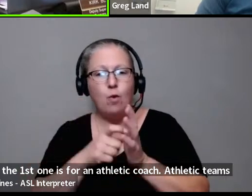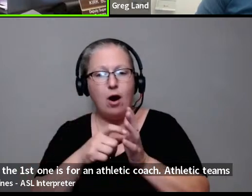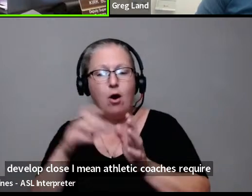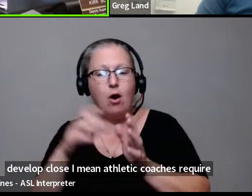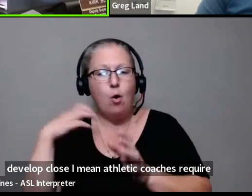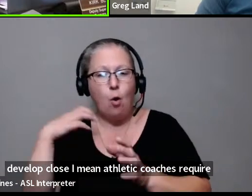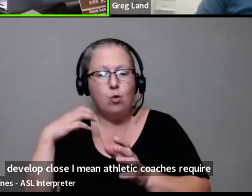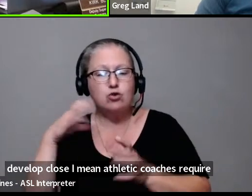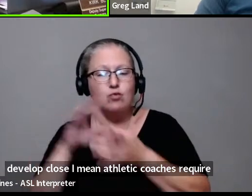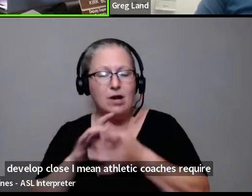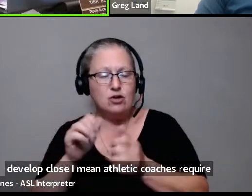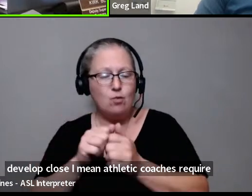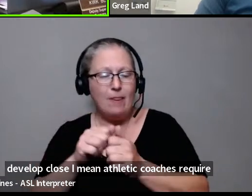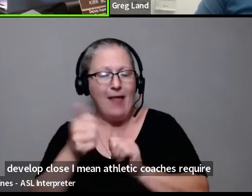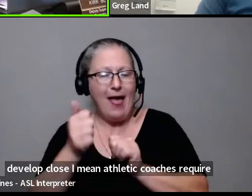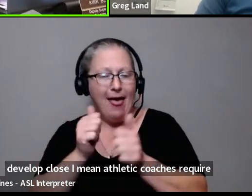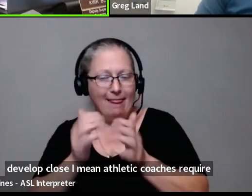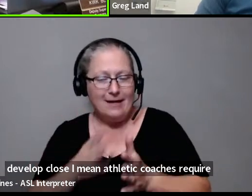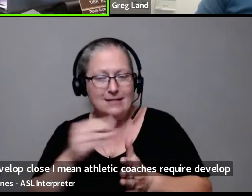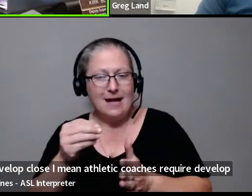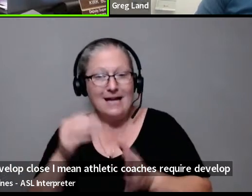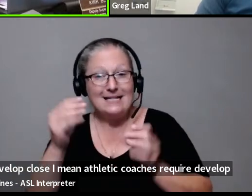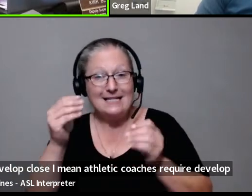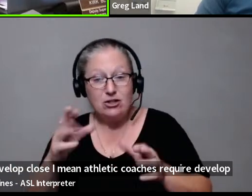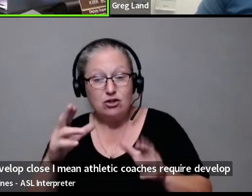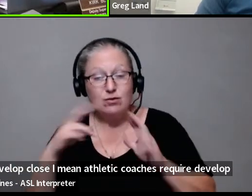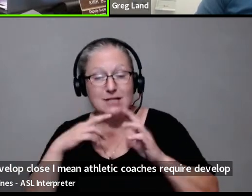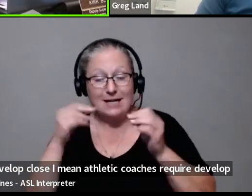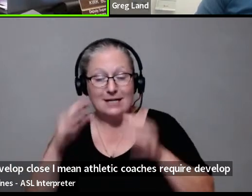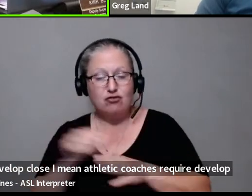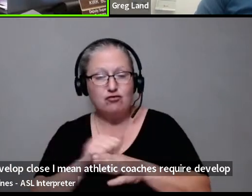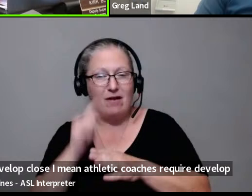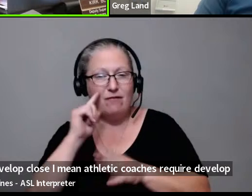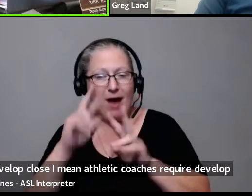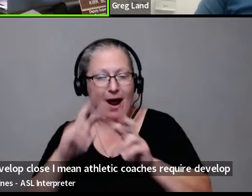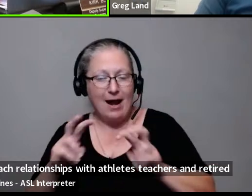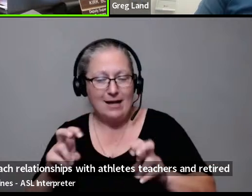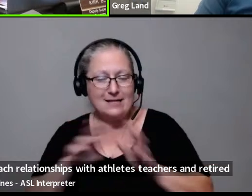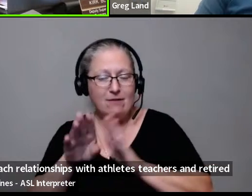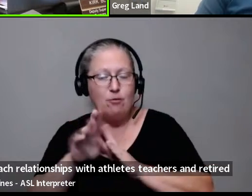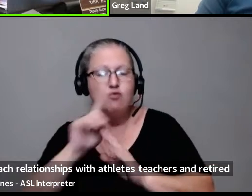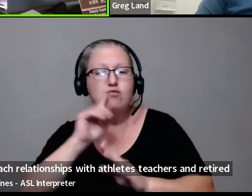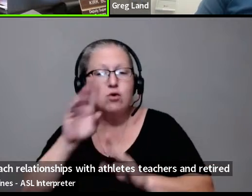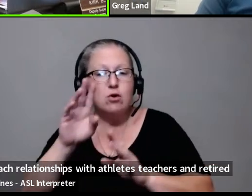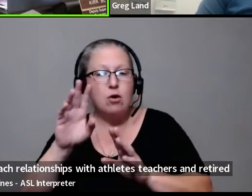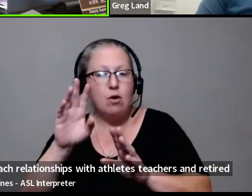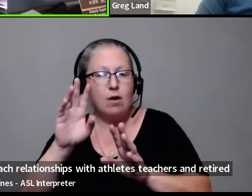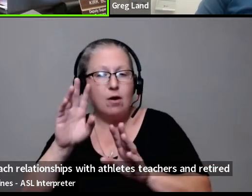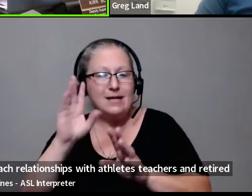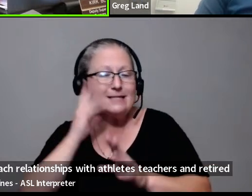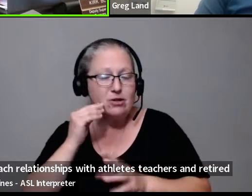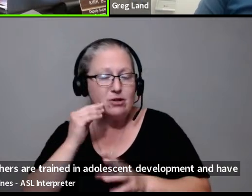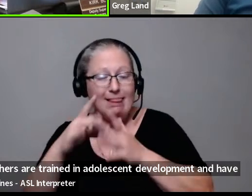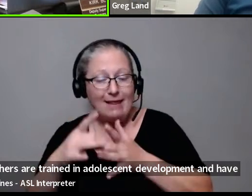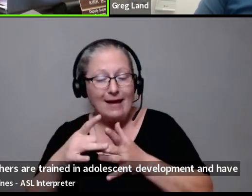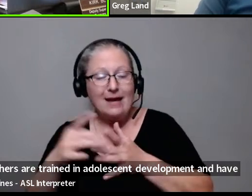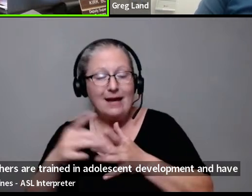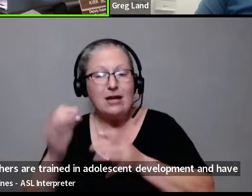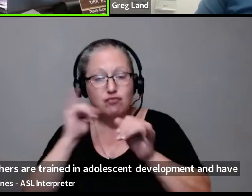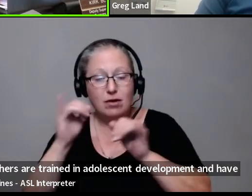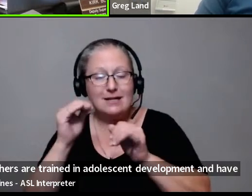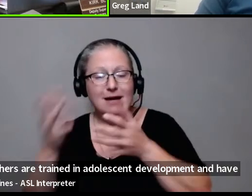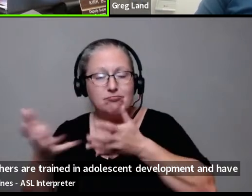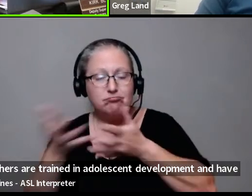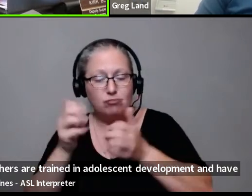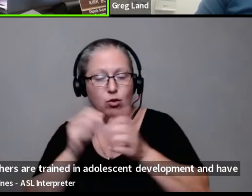with athletes. Teachers and retired teachers are trained in adolescent development and have real-world experience leading, instructing, and interacting with our